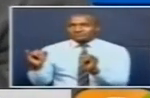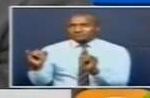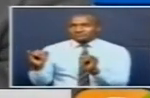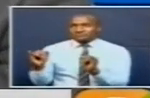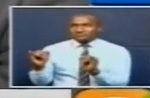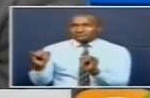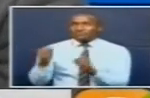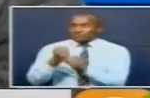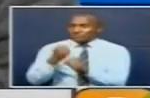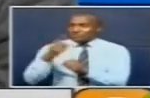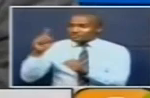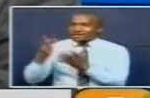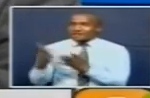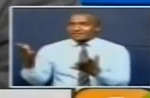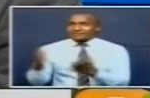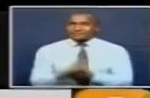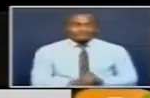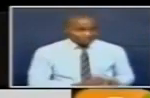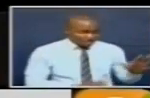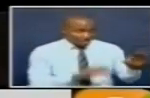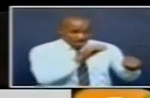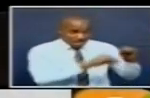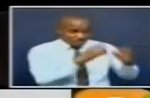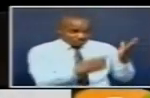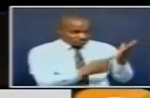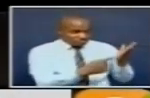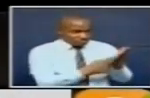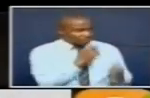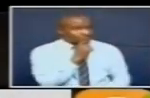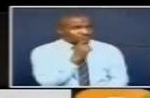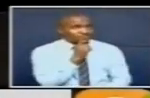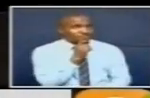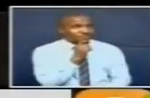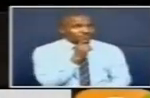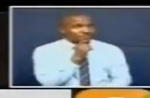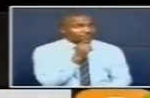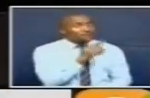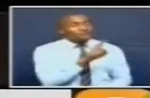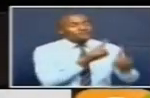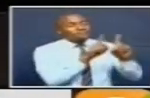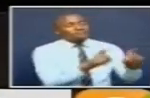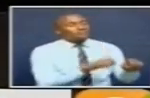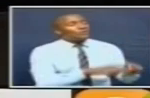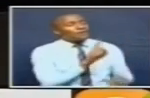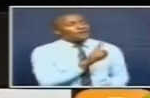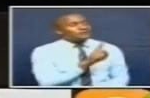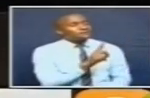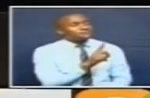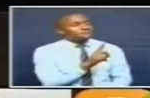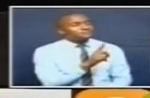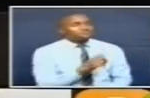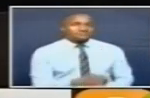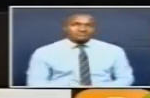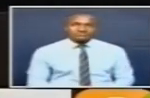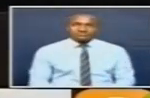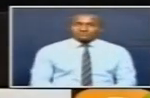doing the right thing at the time. Speaking of election technology, because of time, when will it be tested and how will you go about it? Well, the